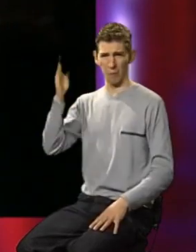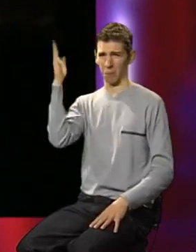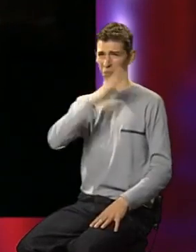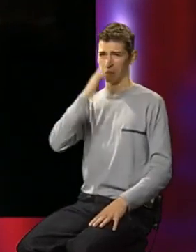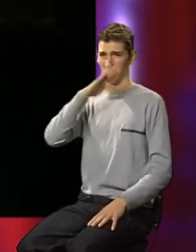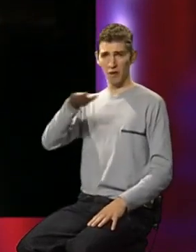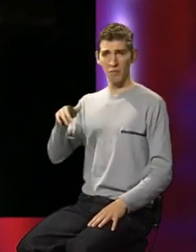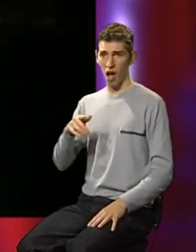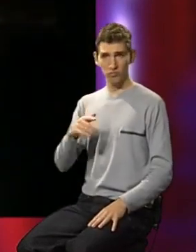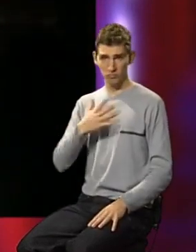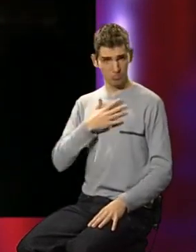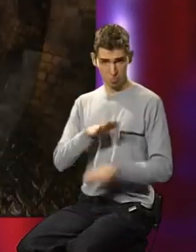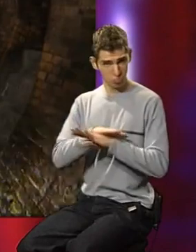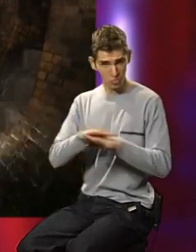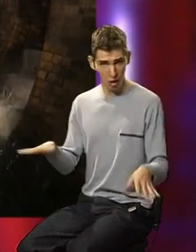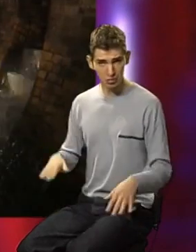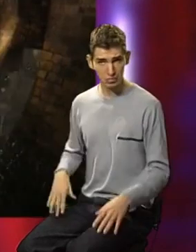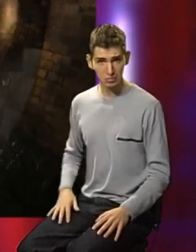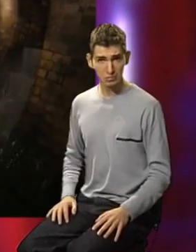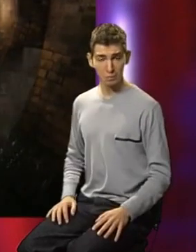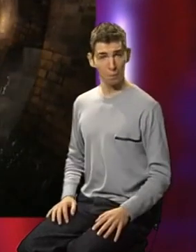Down here, but it isn't.